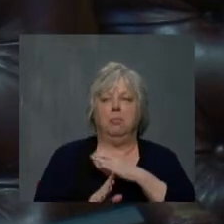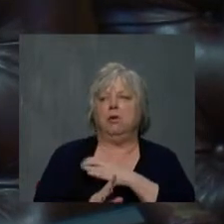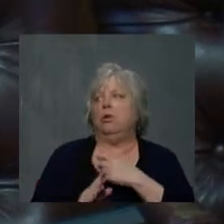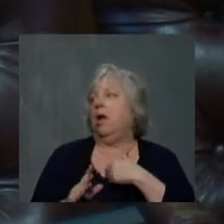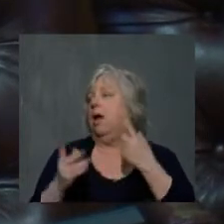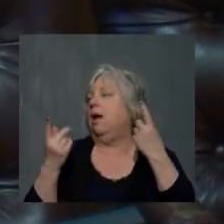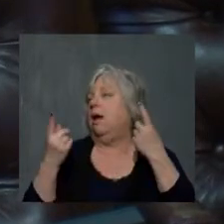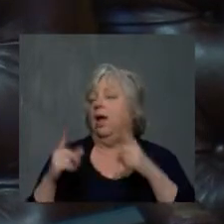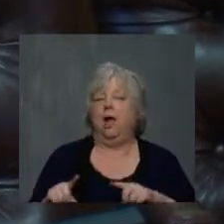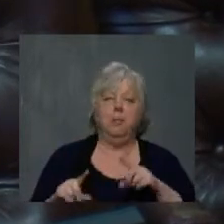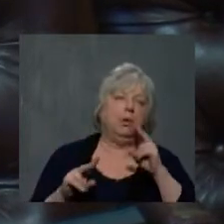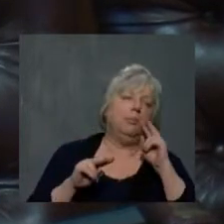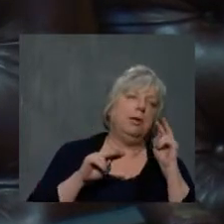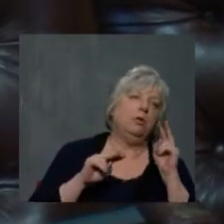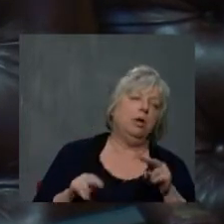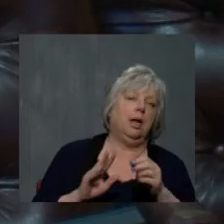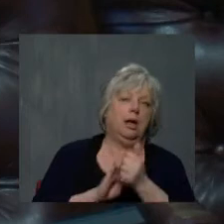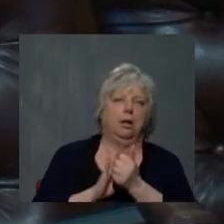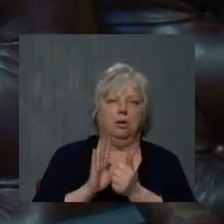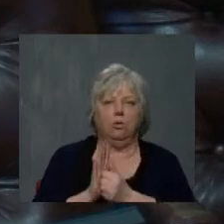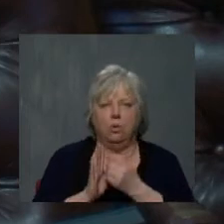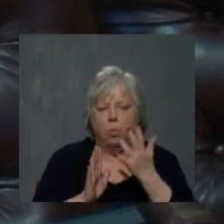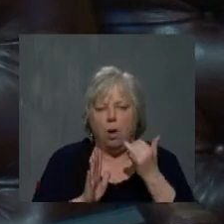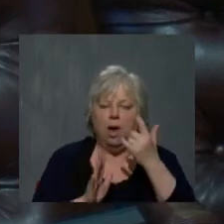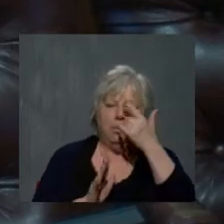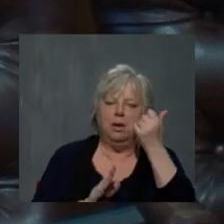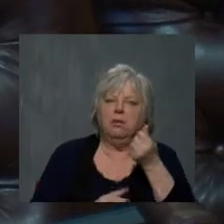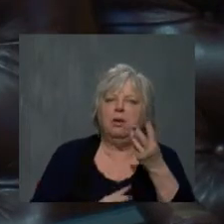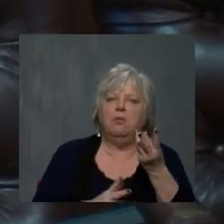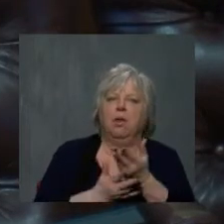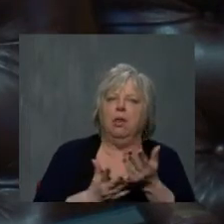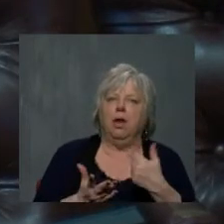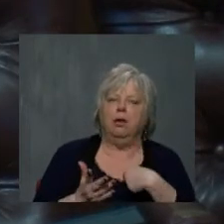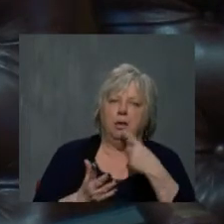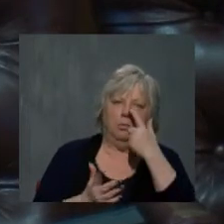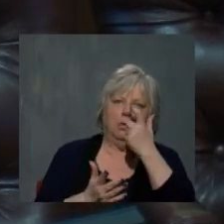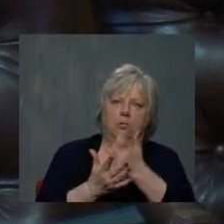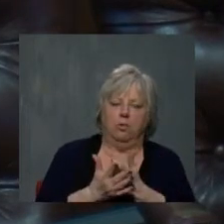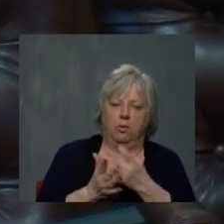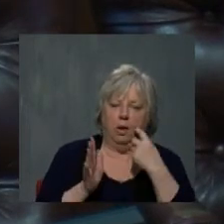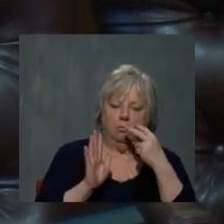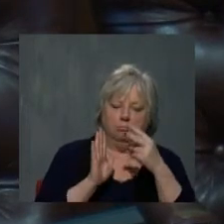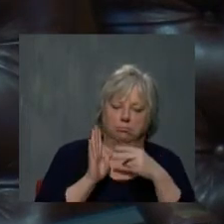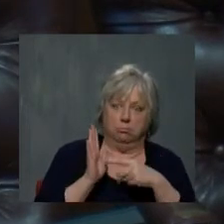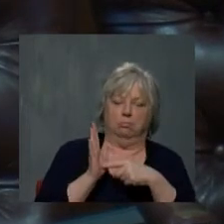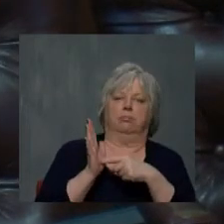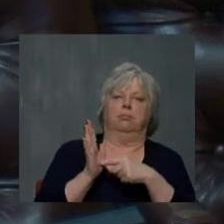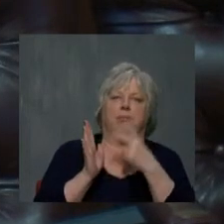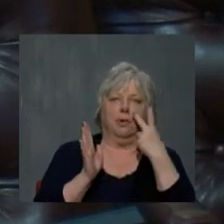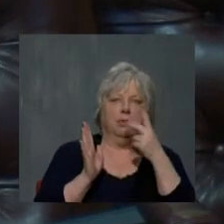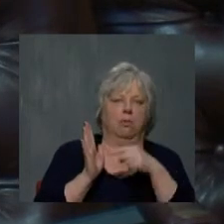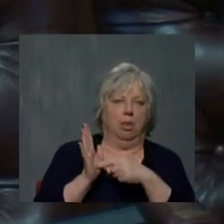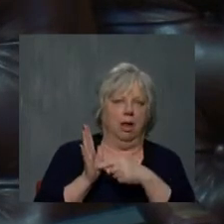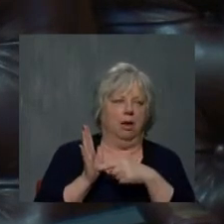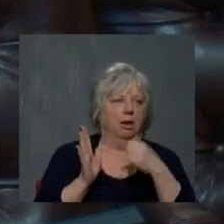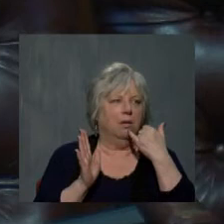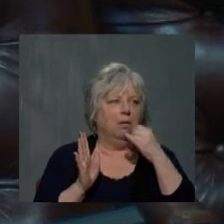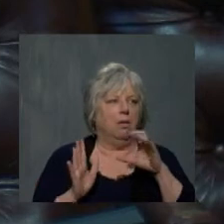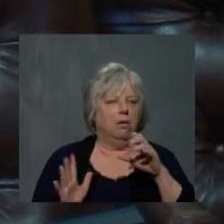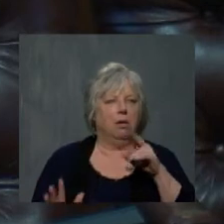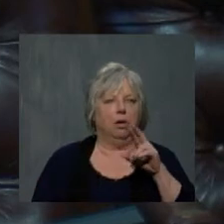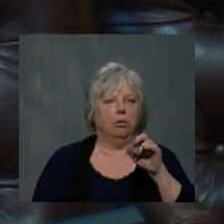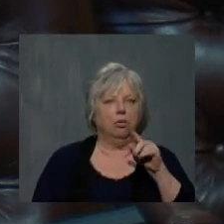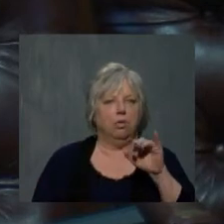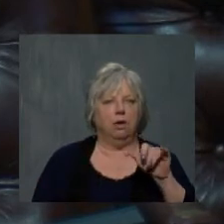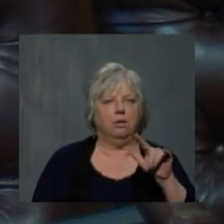to be looking at their agenda because there were a couple of things I was interested in and saw this. And I called Crystal